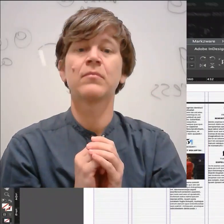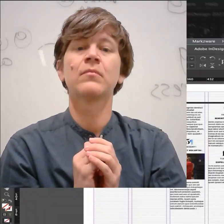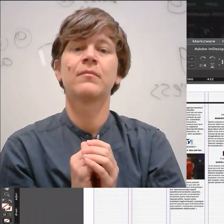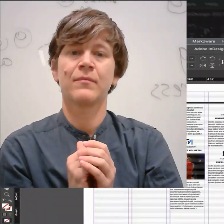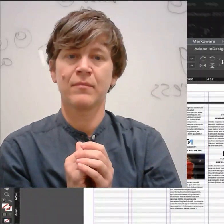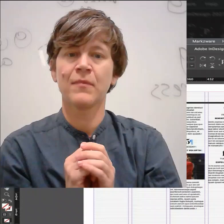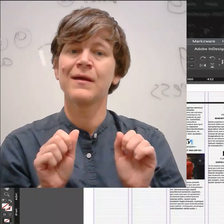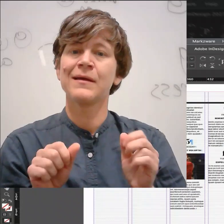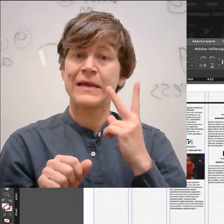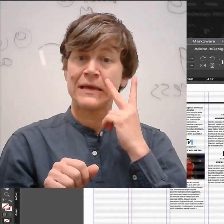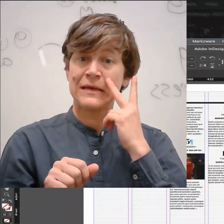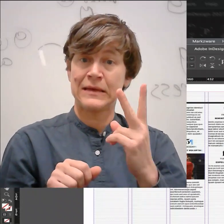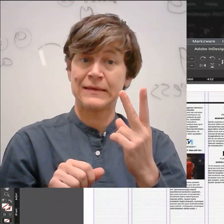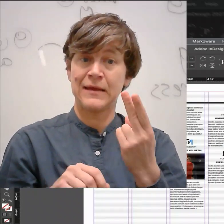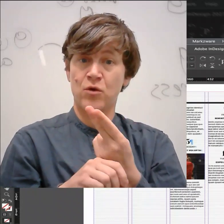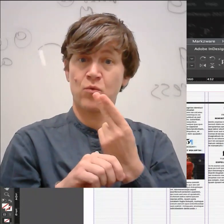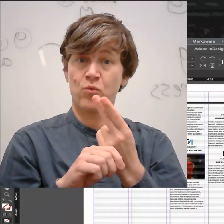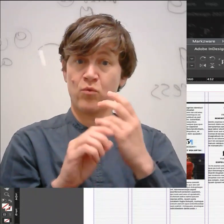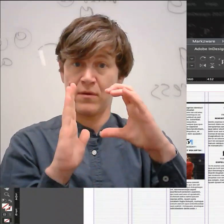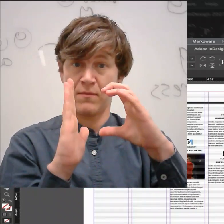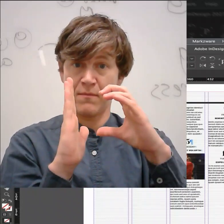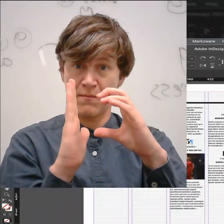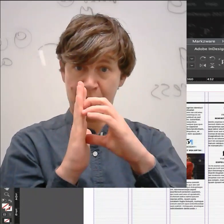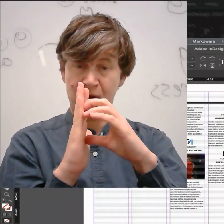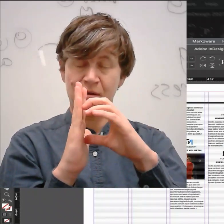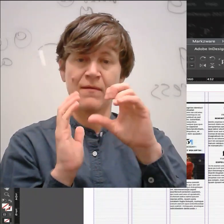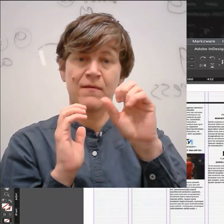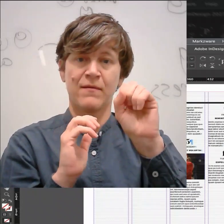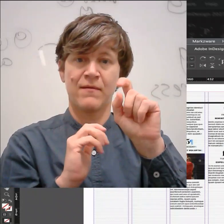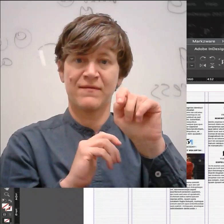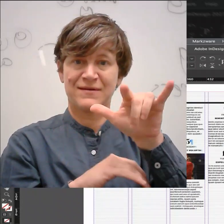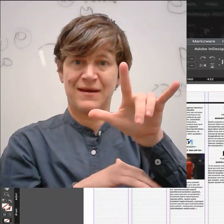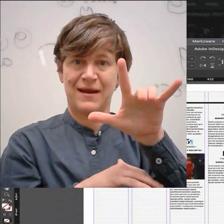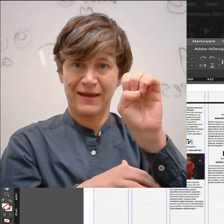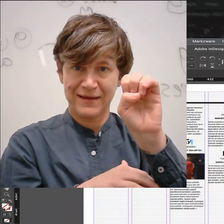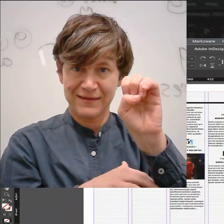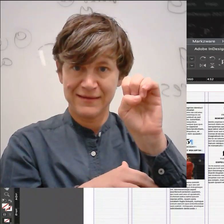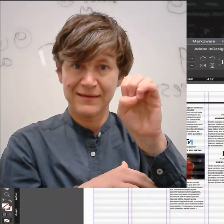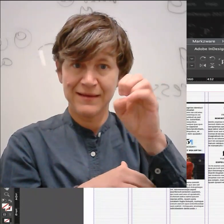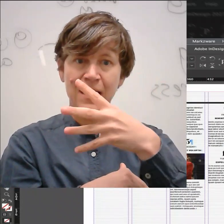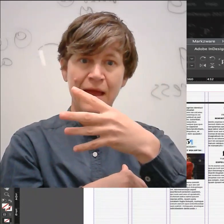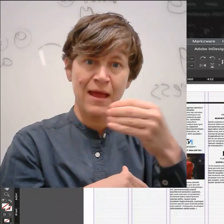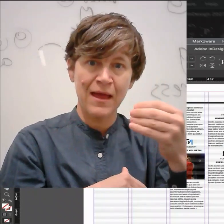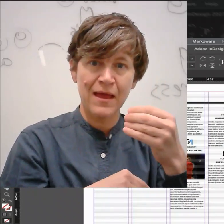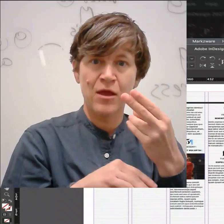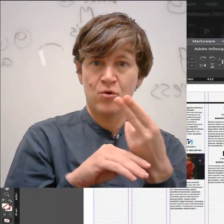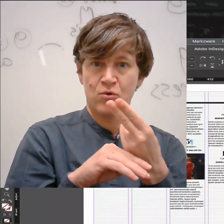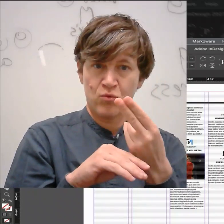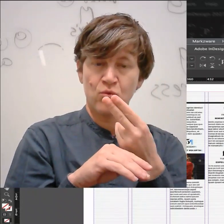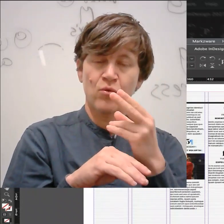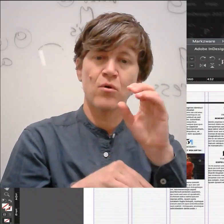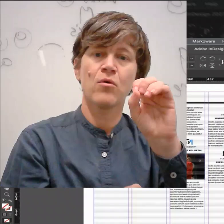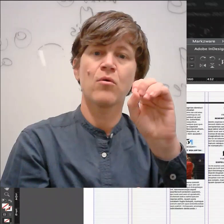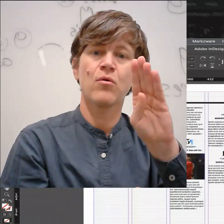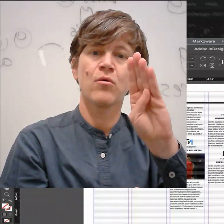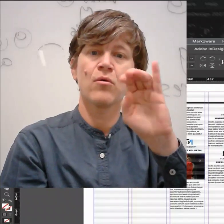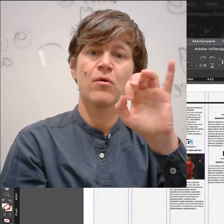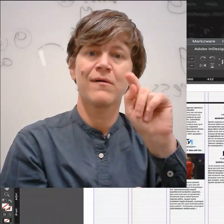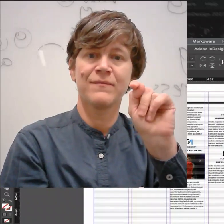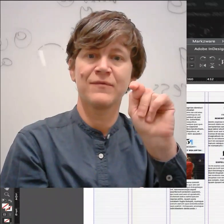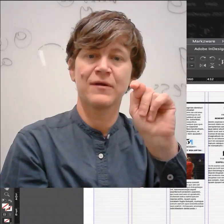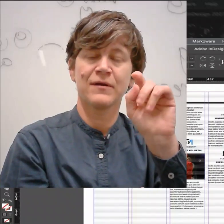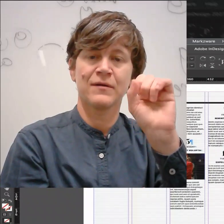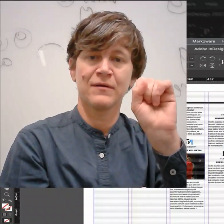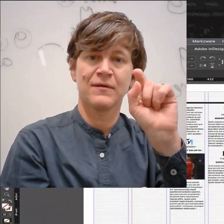can see that I'm using paragraph styles, of course, and I'm also using object